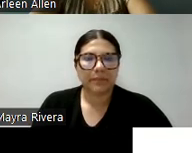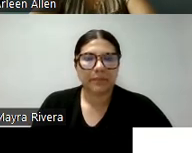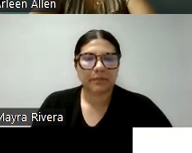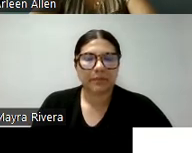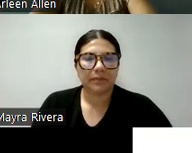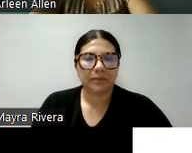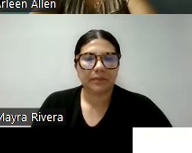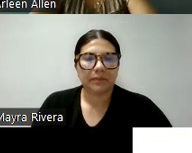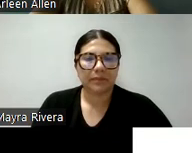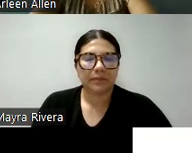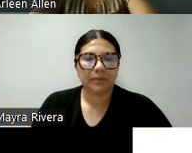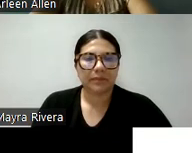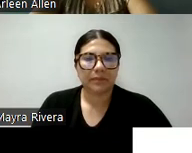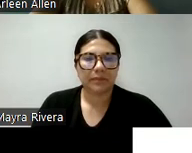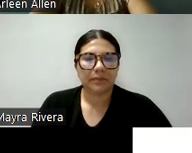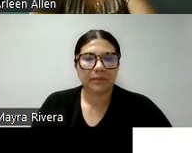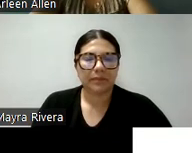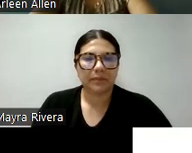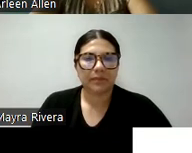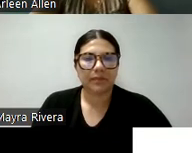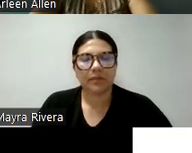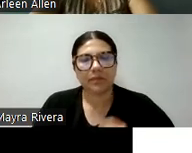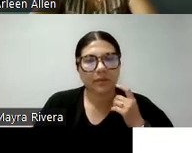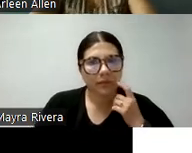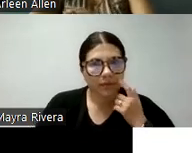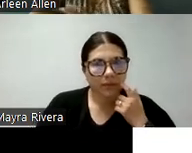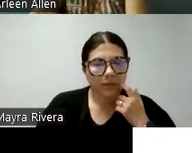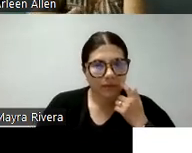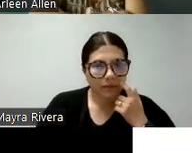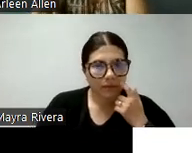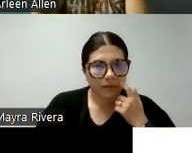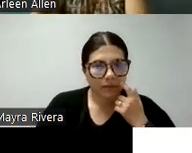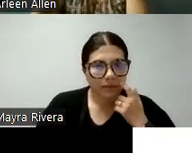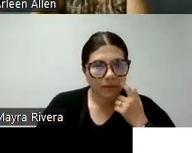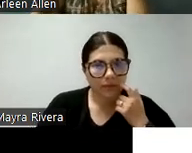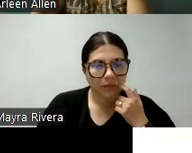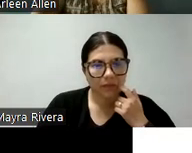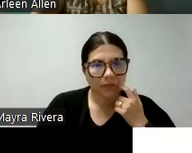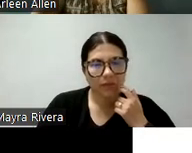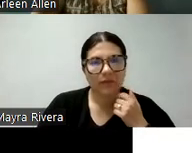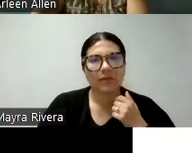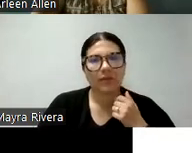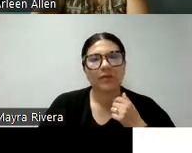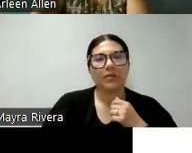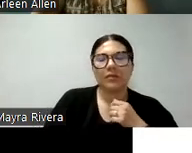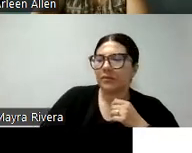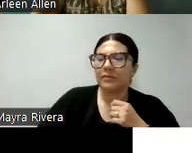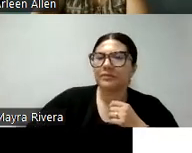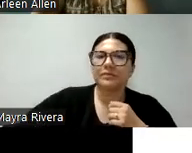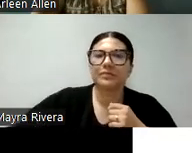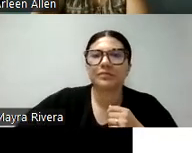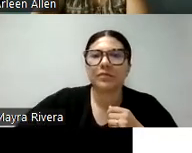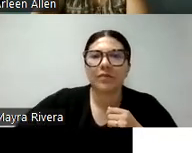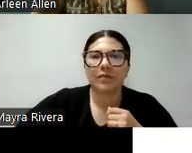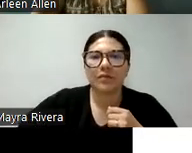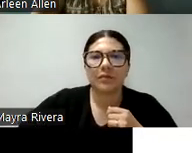their heterosexual neighbors. There is just one thing they are said to share with their homosexual brothers. I was wondering if you think that there are any,